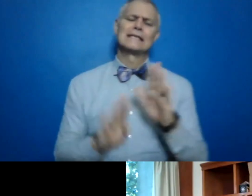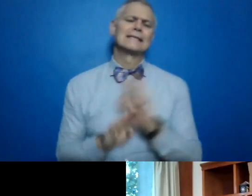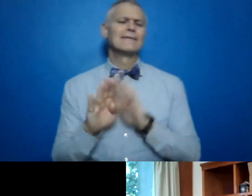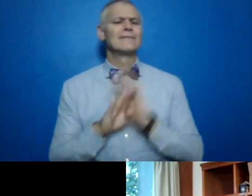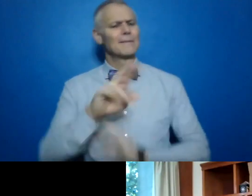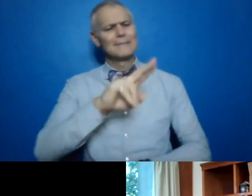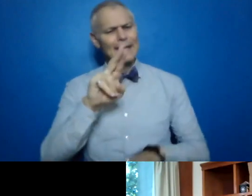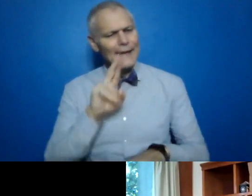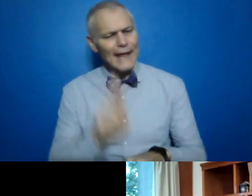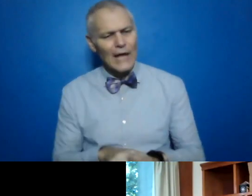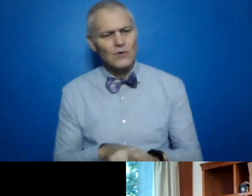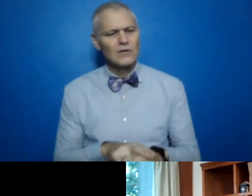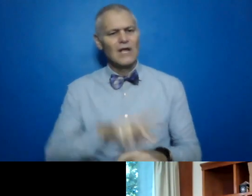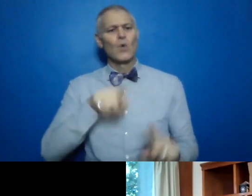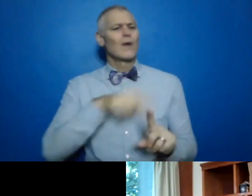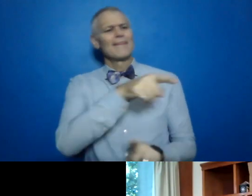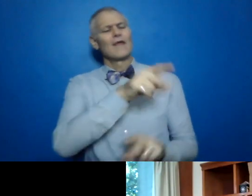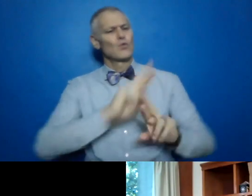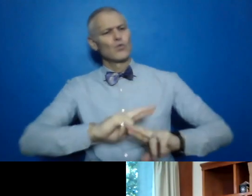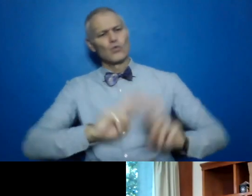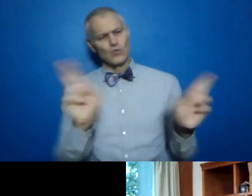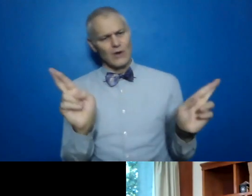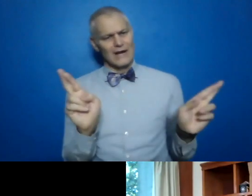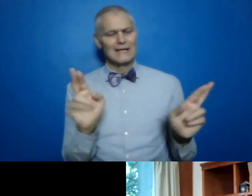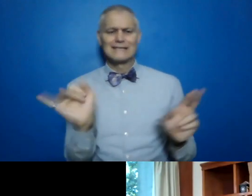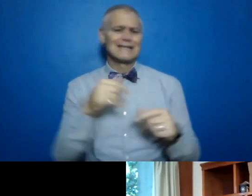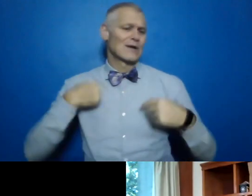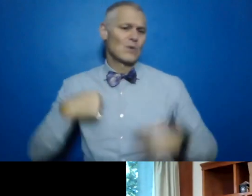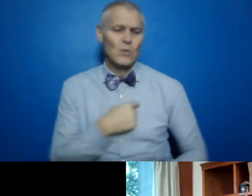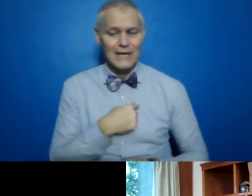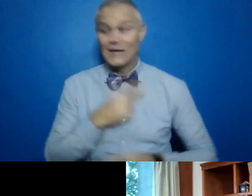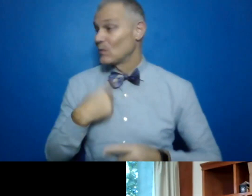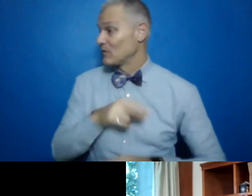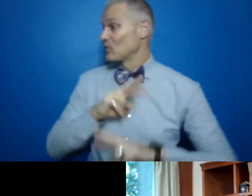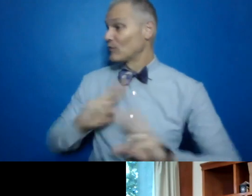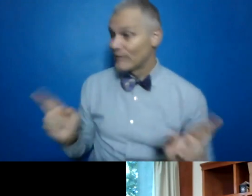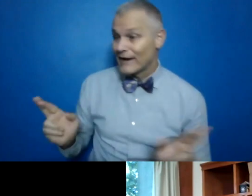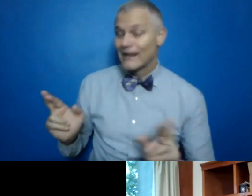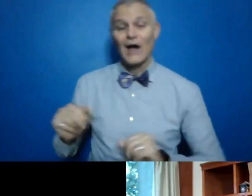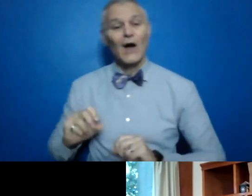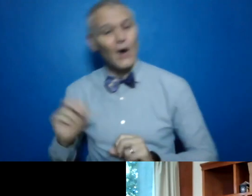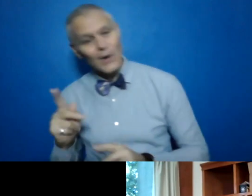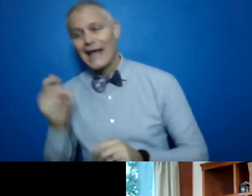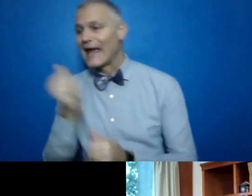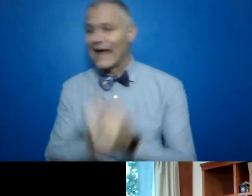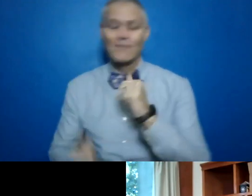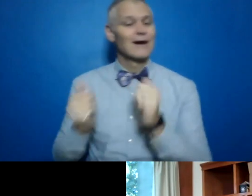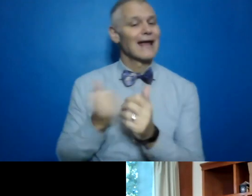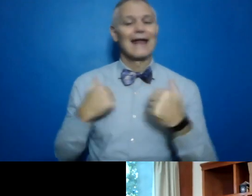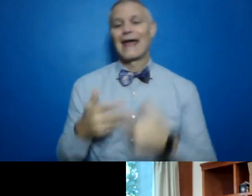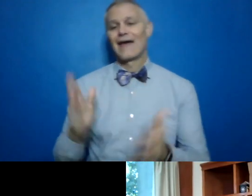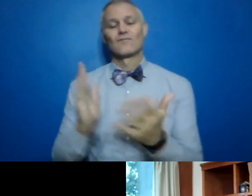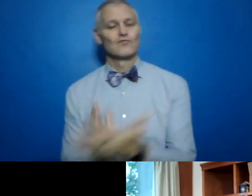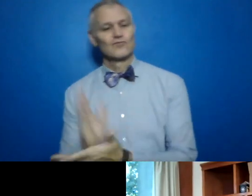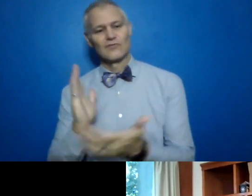naturally when they're ready, just like when we were ready, we're like, everyone can have rights, as